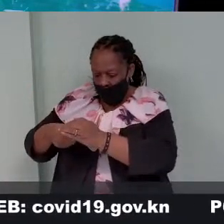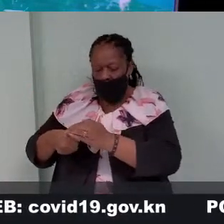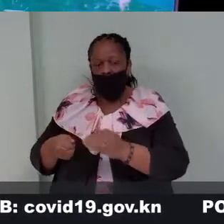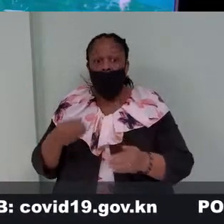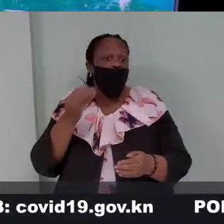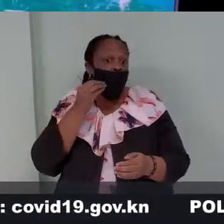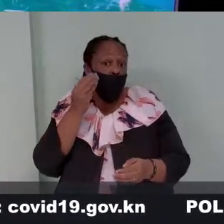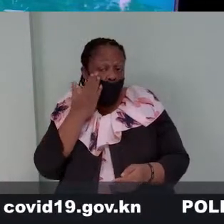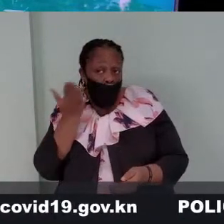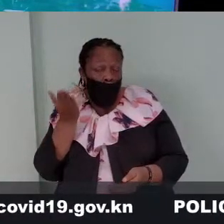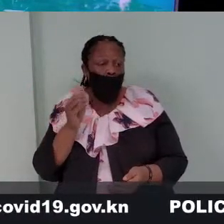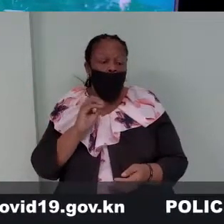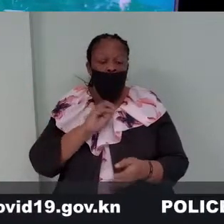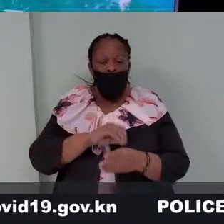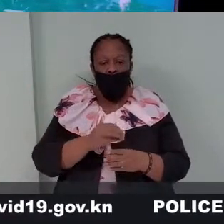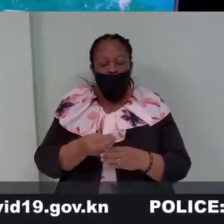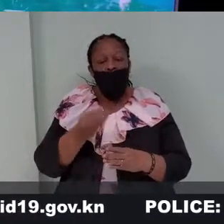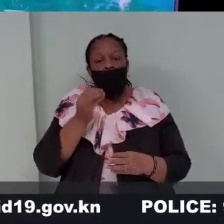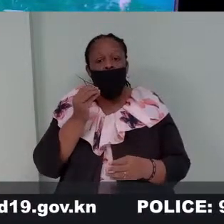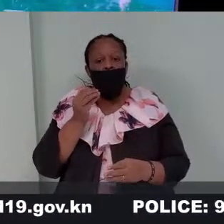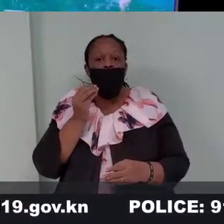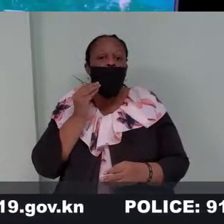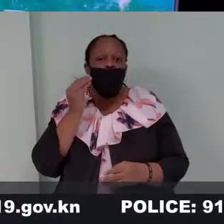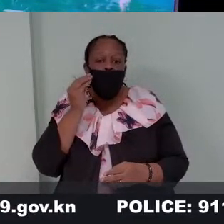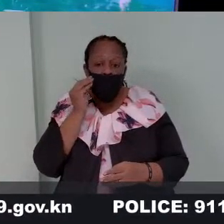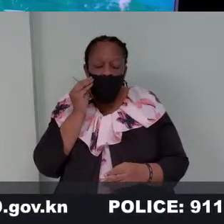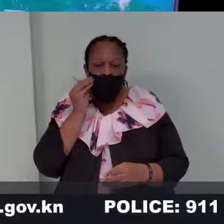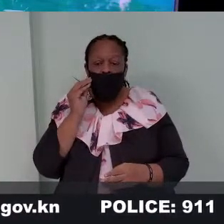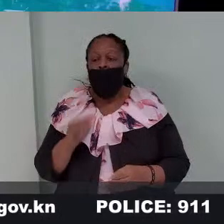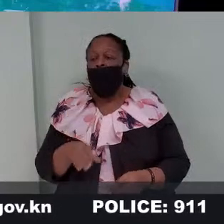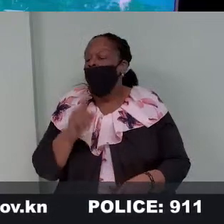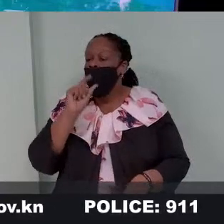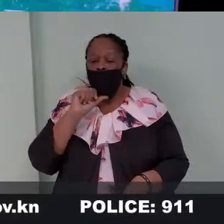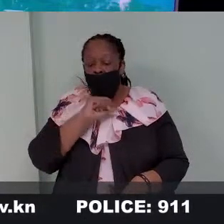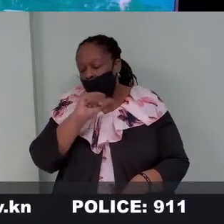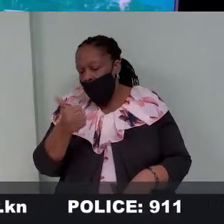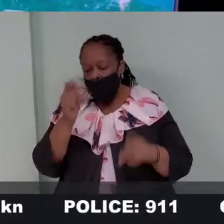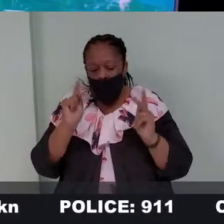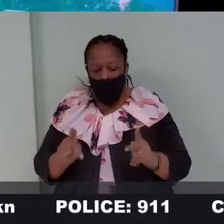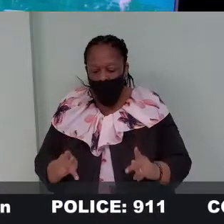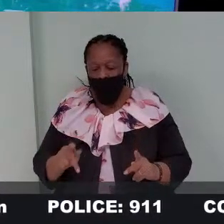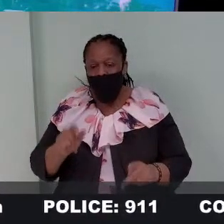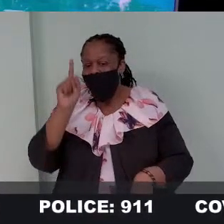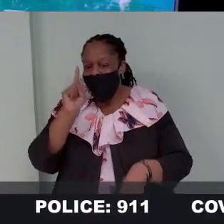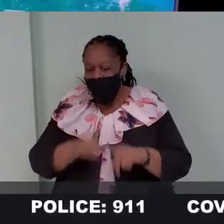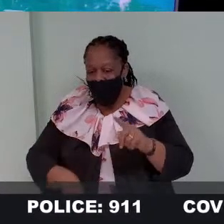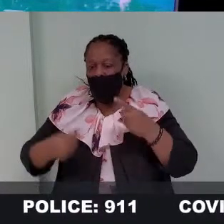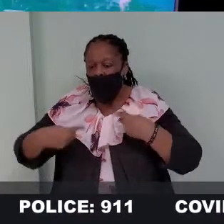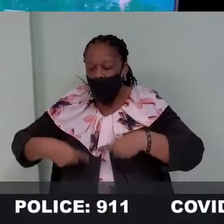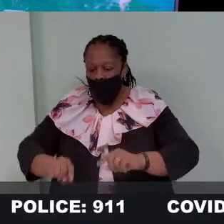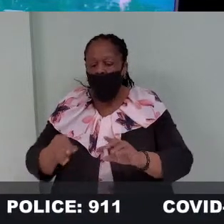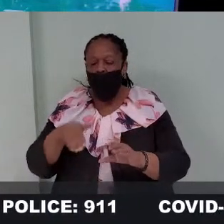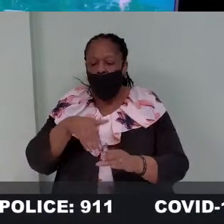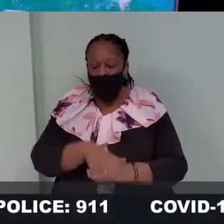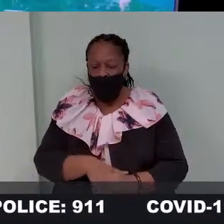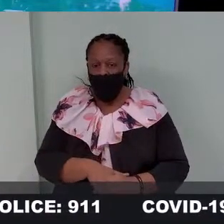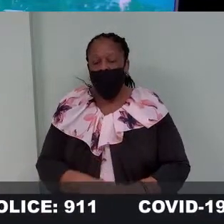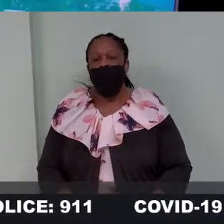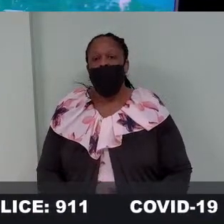persons. All other unauthorized persons are prohibited from accessing these areas.